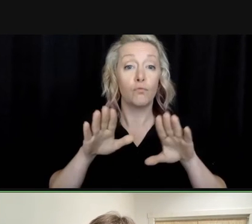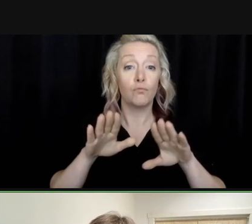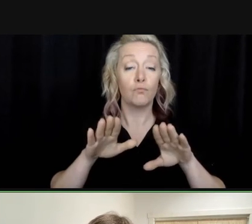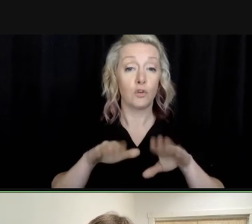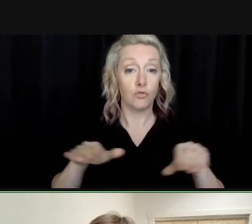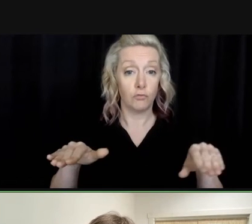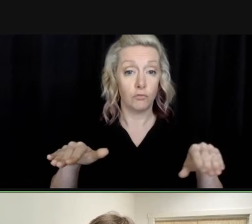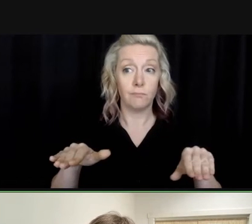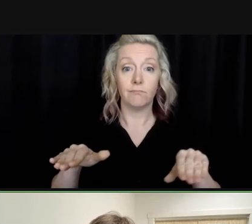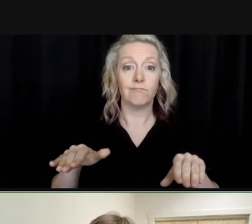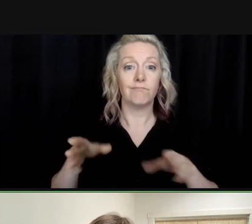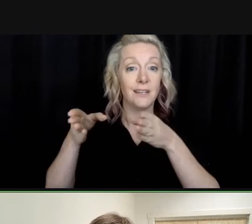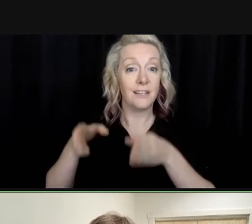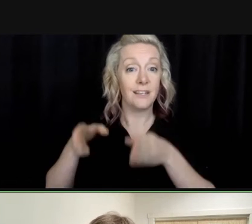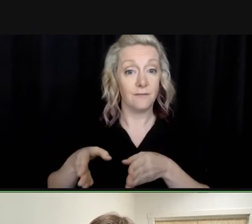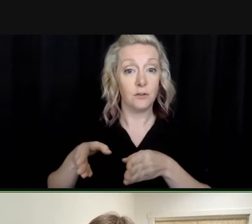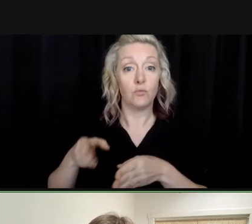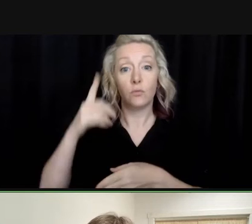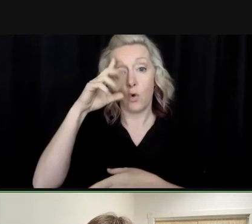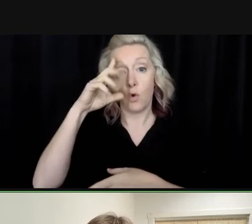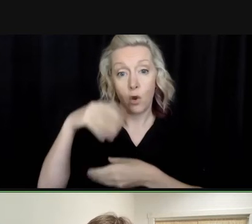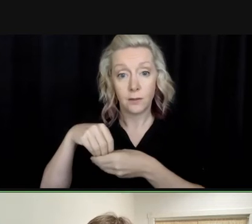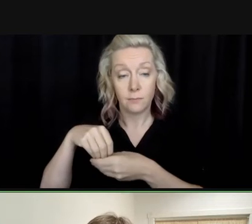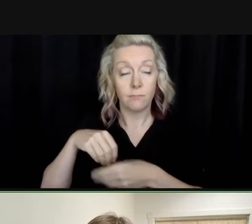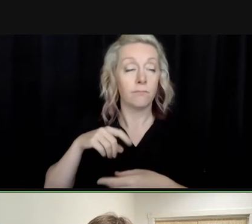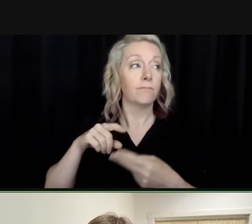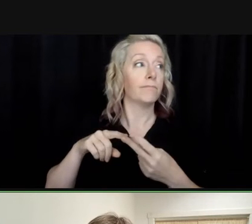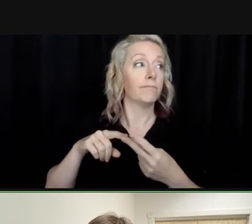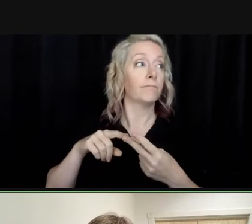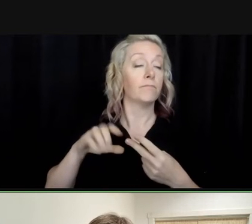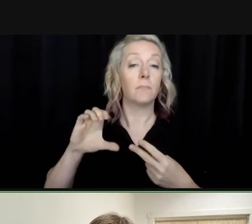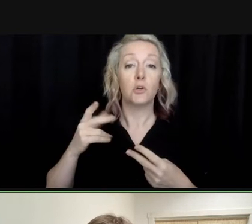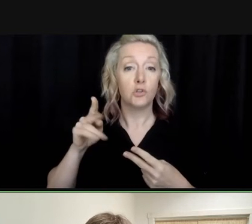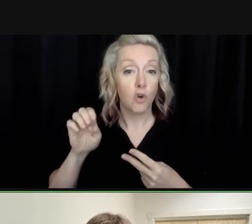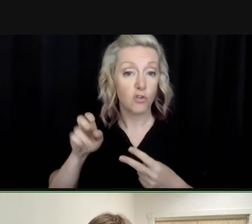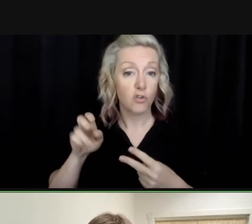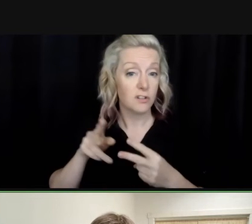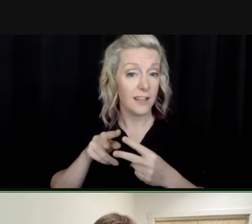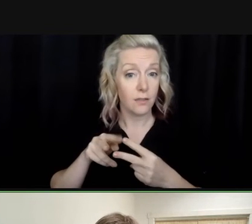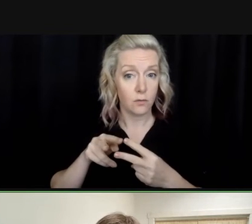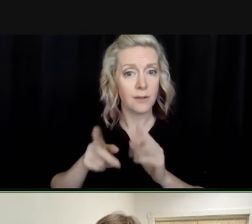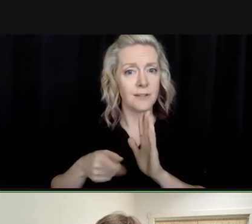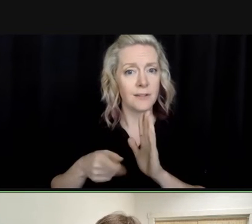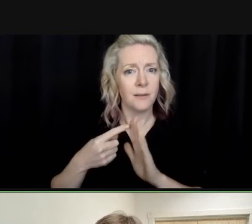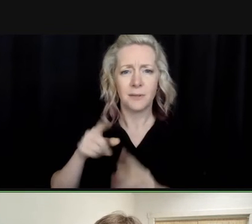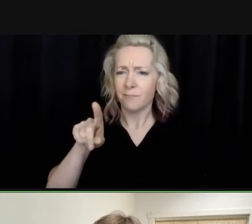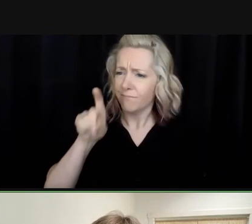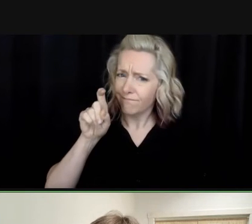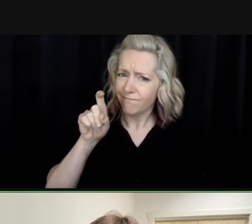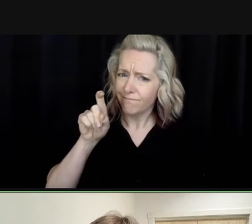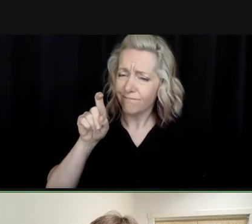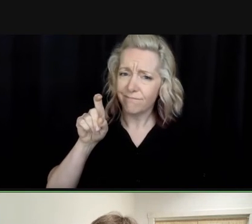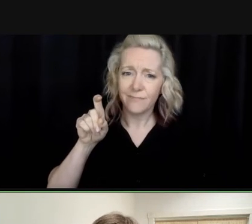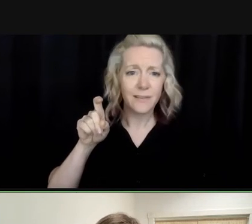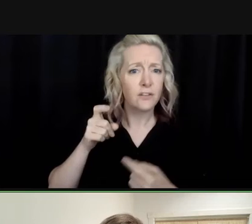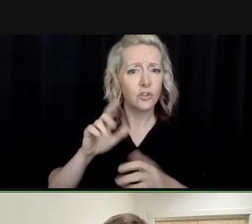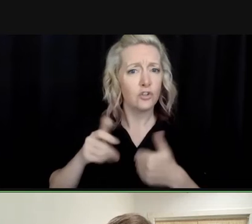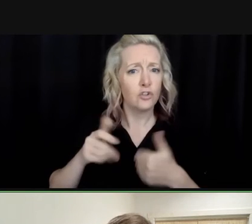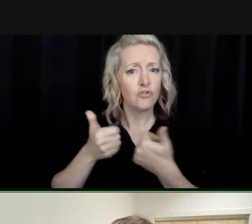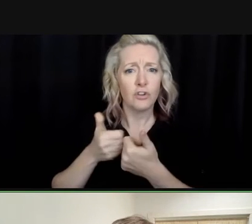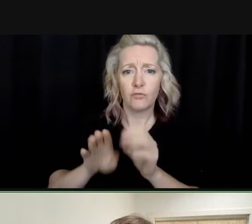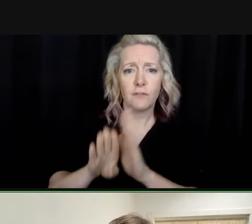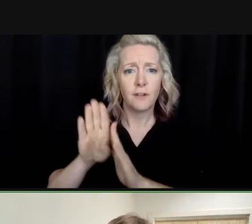charge syndrome or who have autism, are really puzzling. And it can be really hard to develop the right program for them or